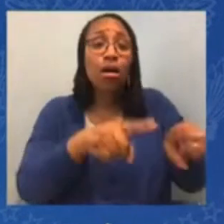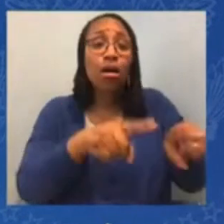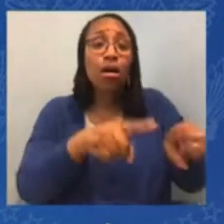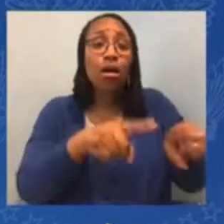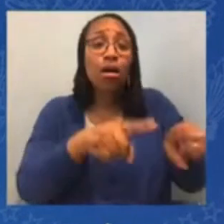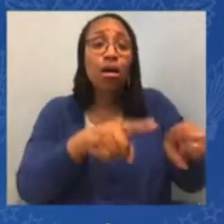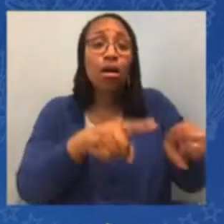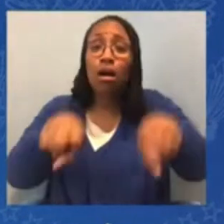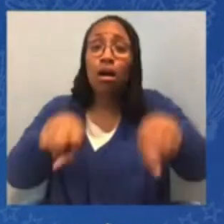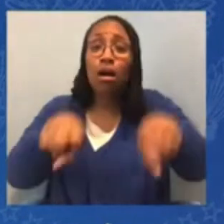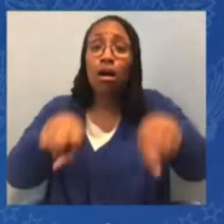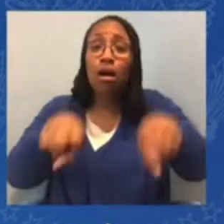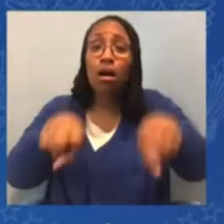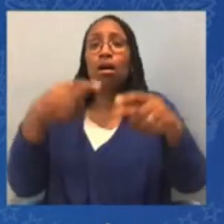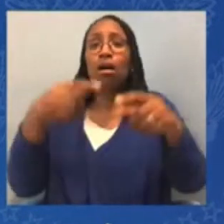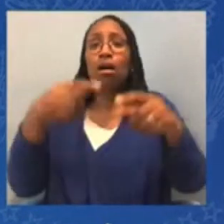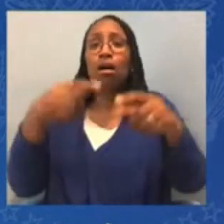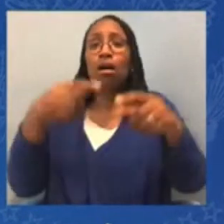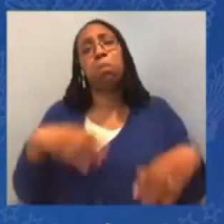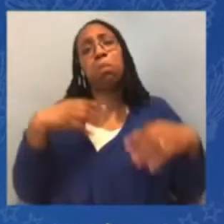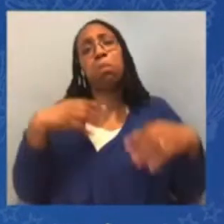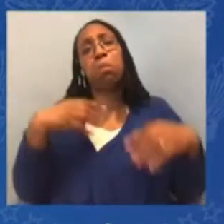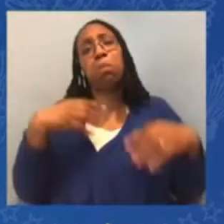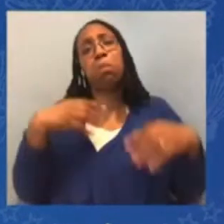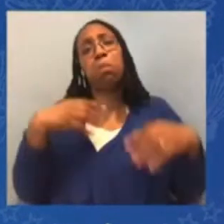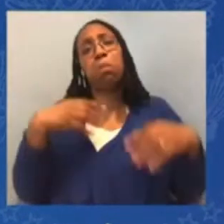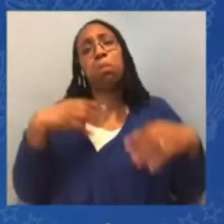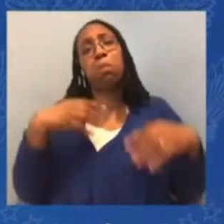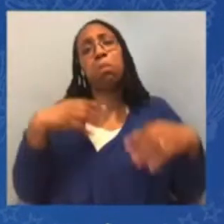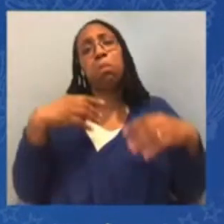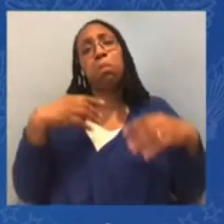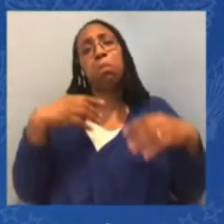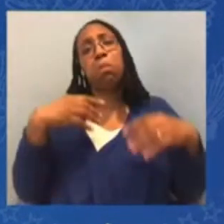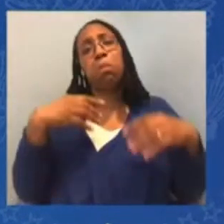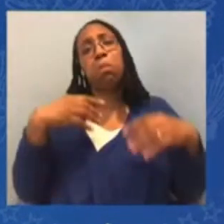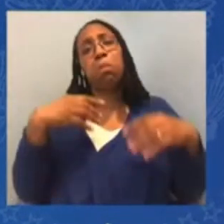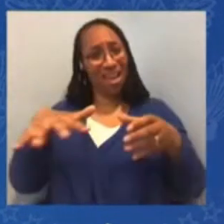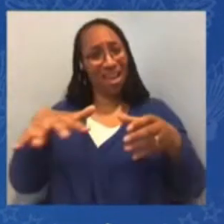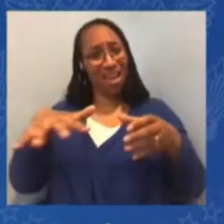there's a mass shooting. And it never reaches the crescendo